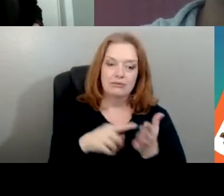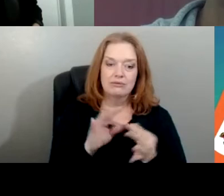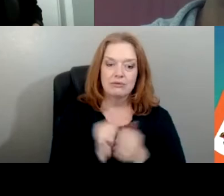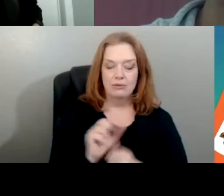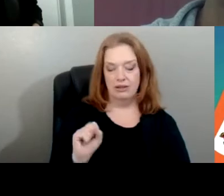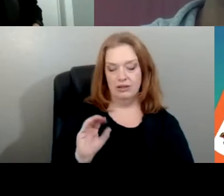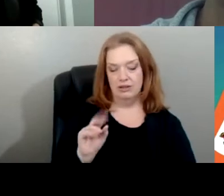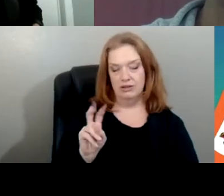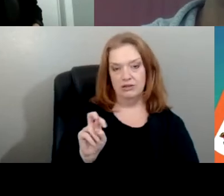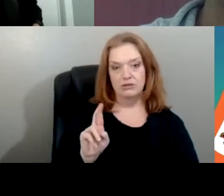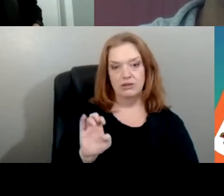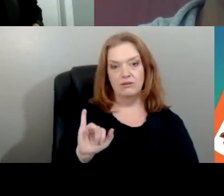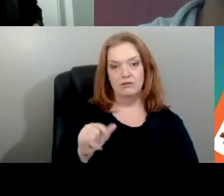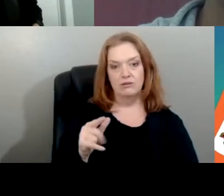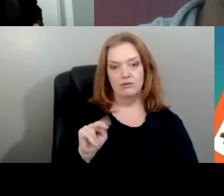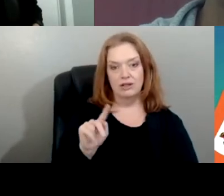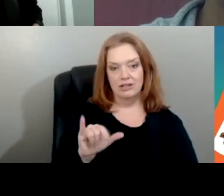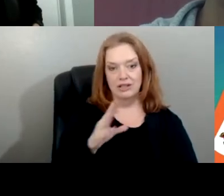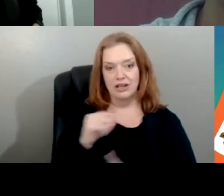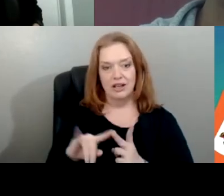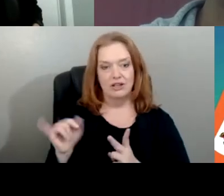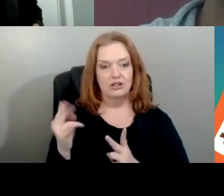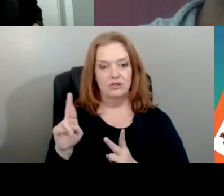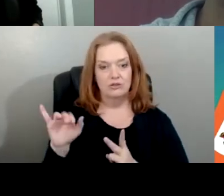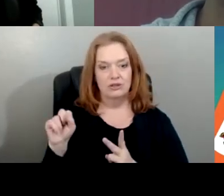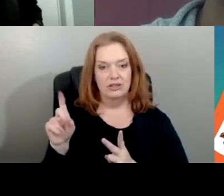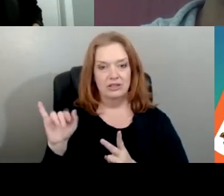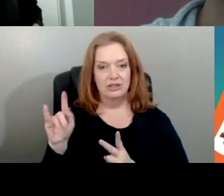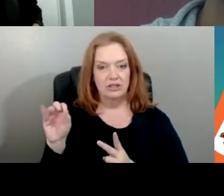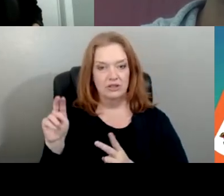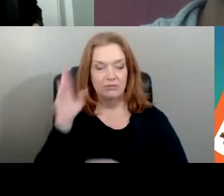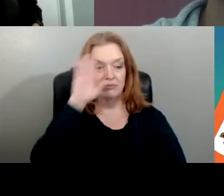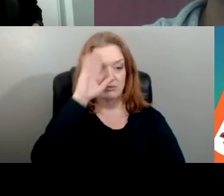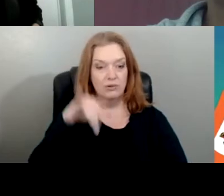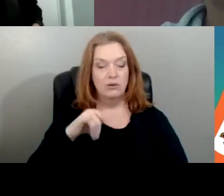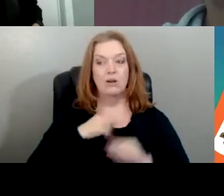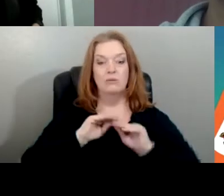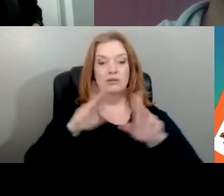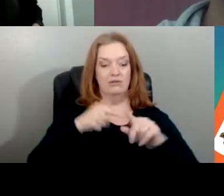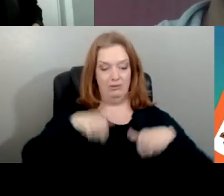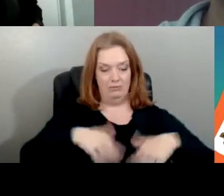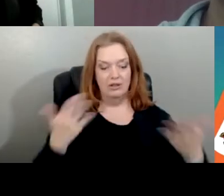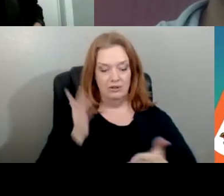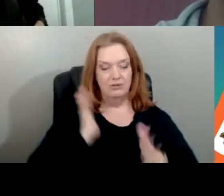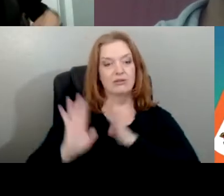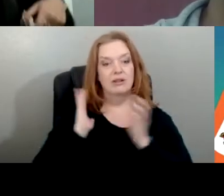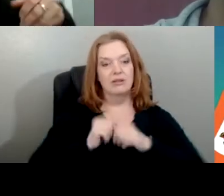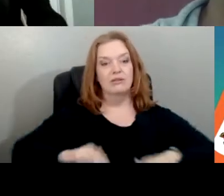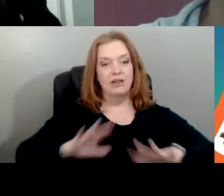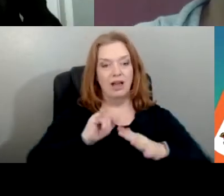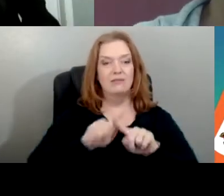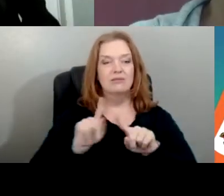Before we begin, I'd like to acknowledge that the conference is being broadcast from the ancestral territory of the